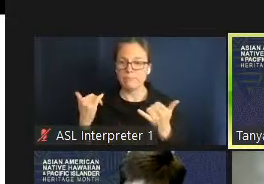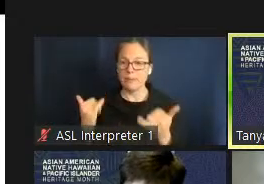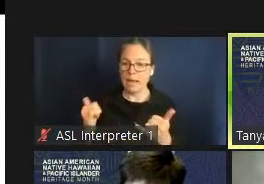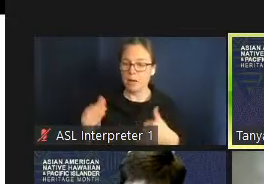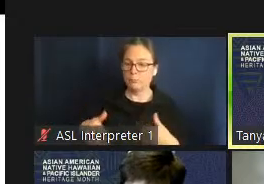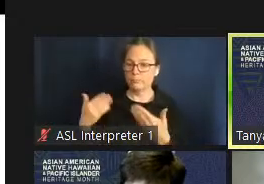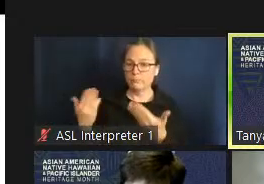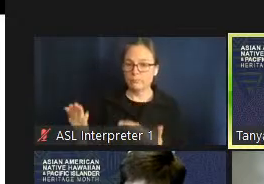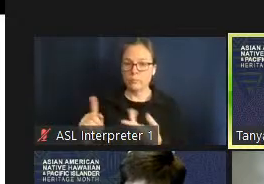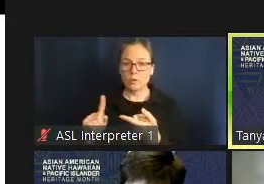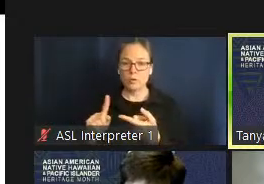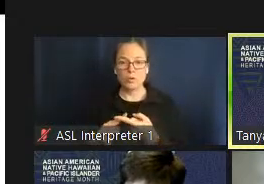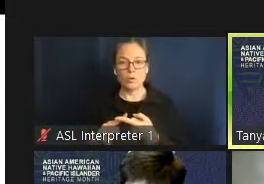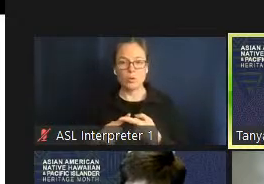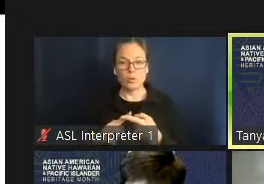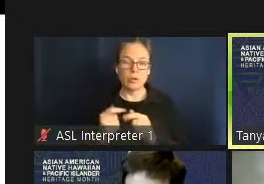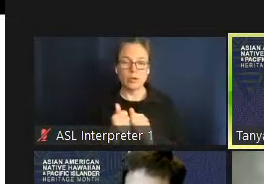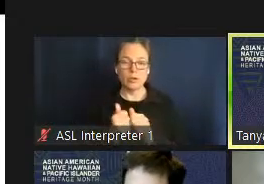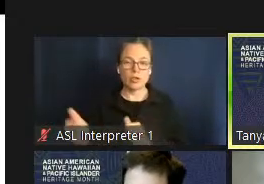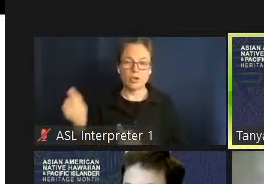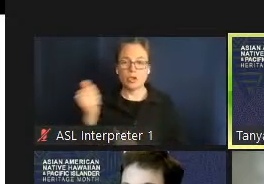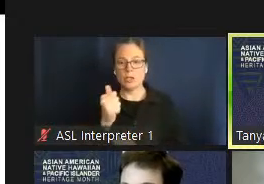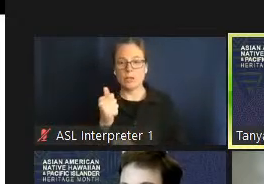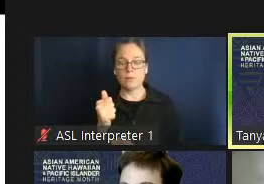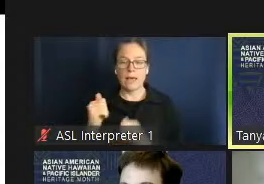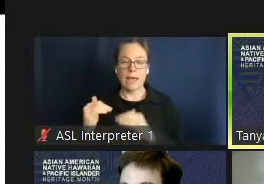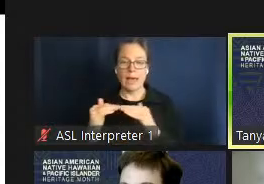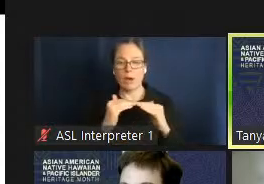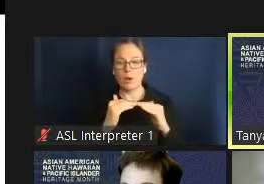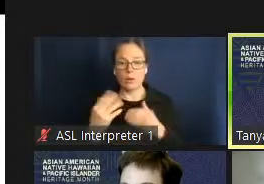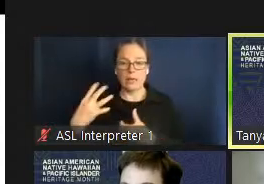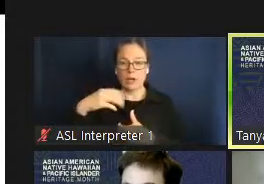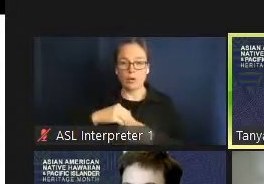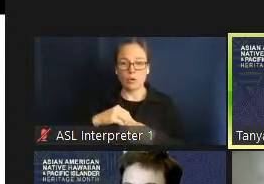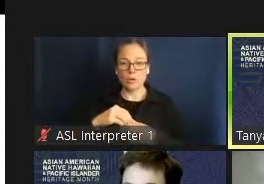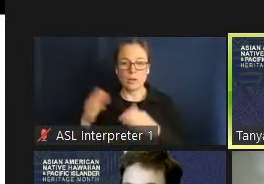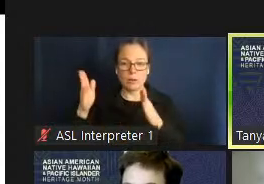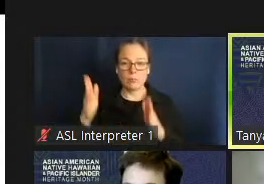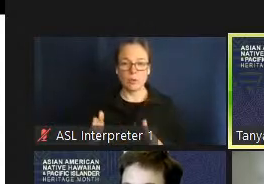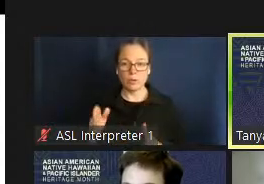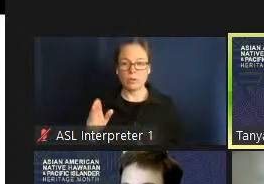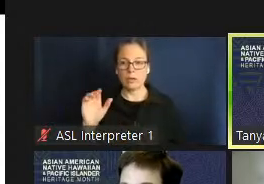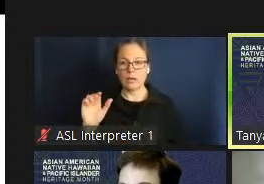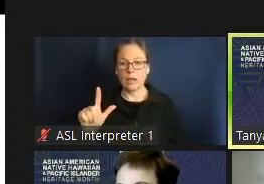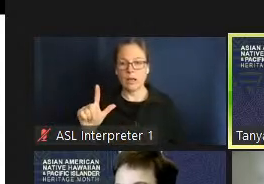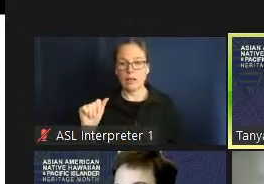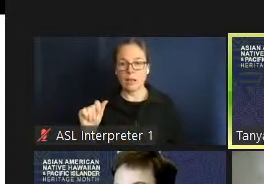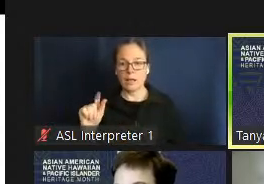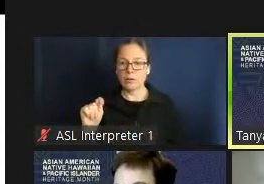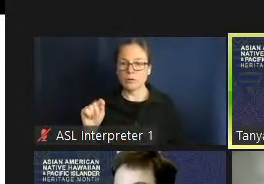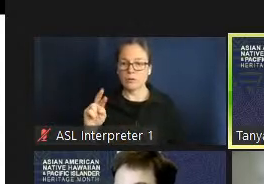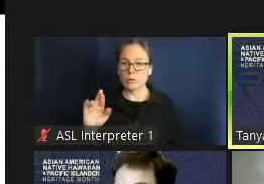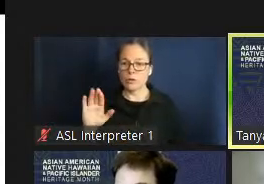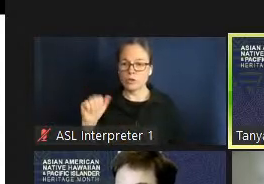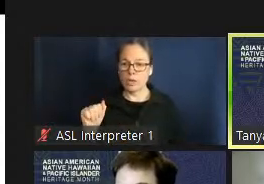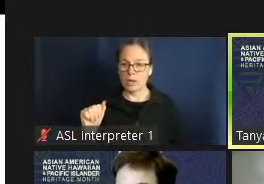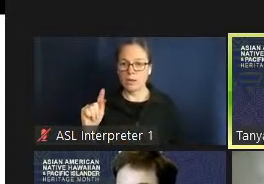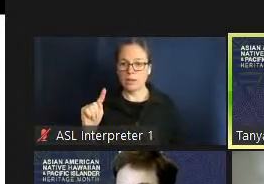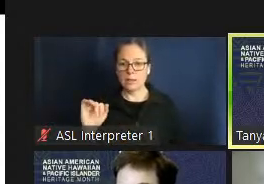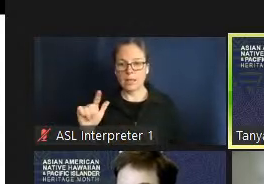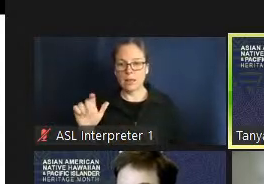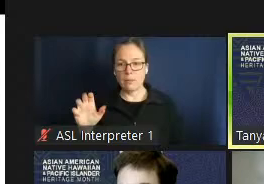over to our Chief Equity and Inclusion Officer, Latricia Tillman, to provide more information about the budget equity